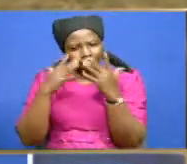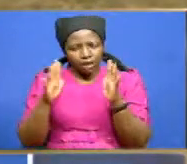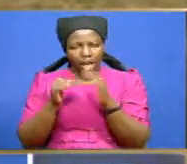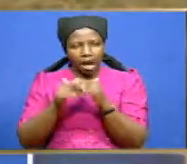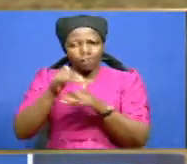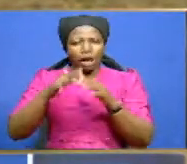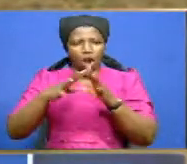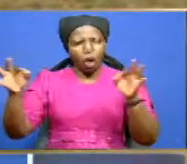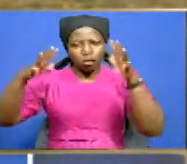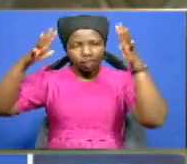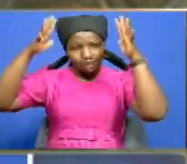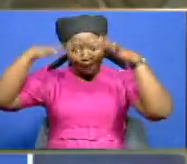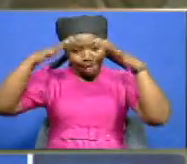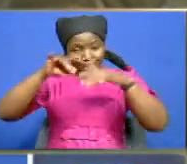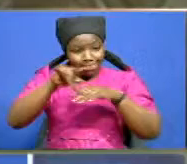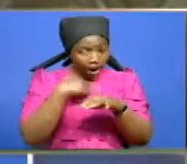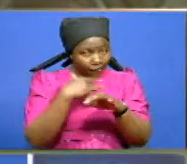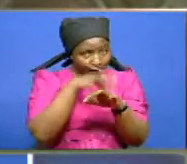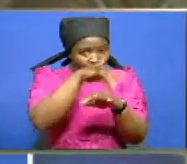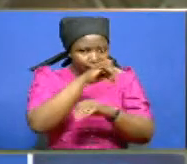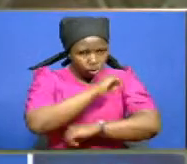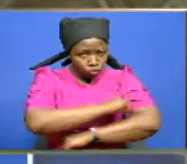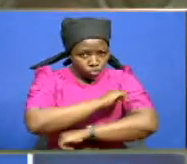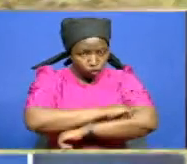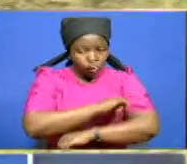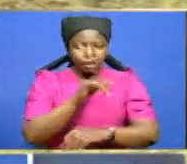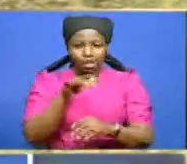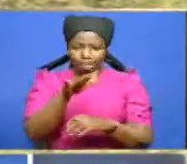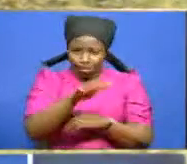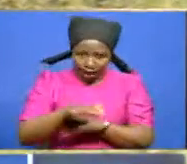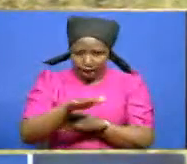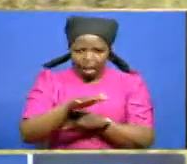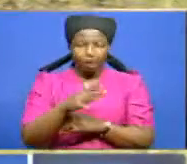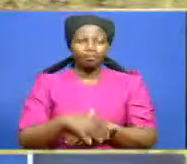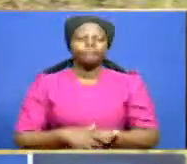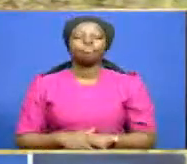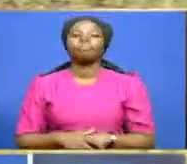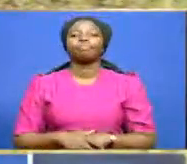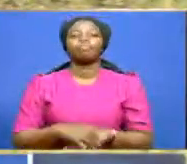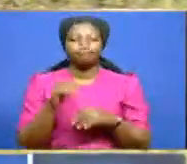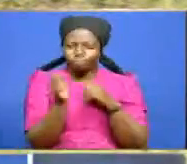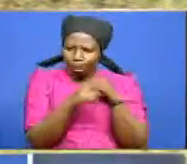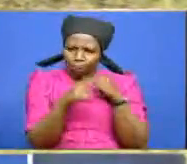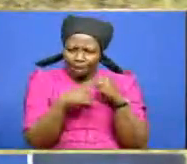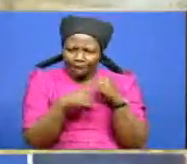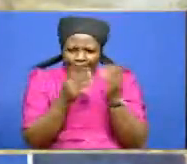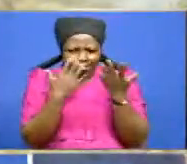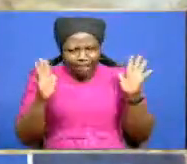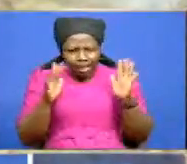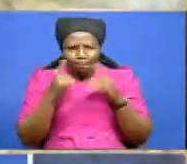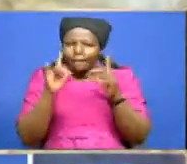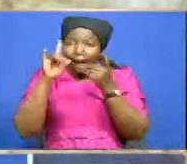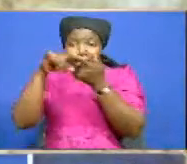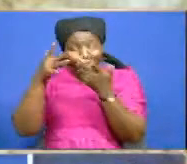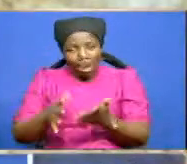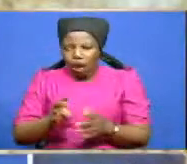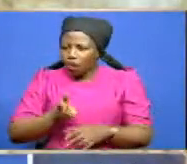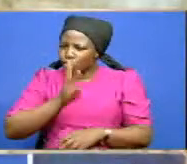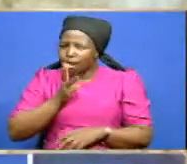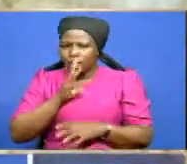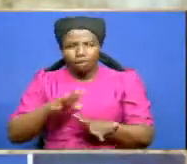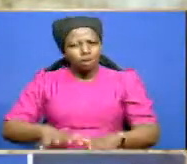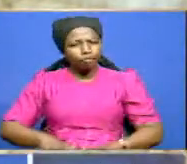affected homesteads and schools within the lake. 6 months down the line, the waters are slowly